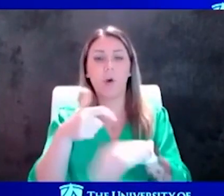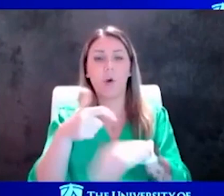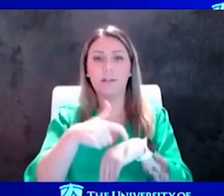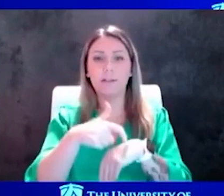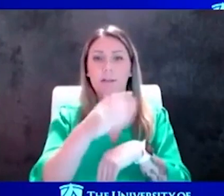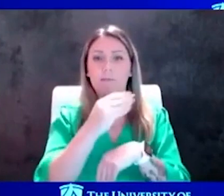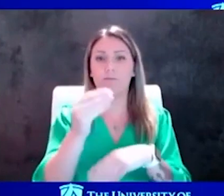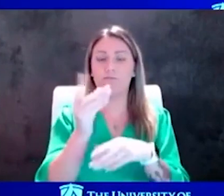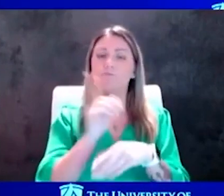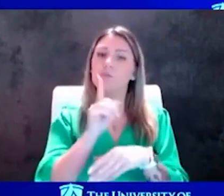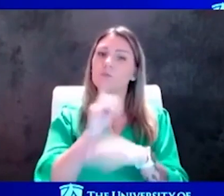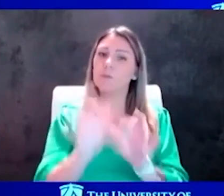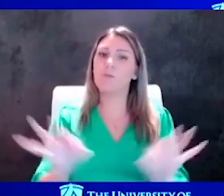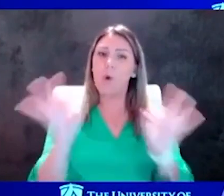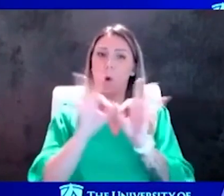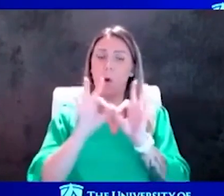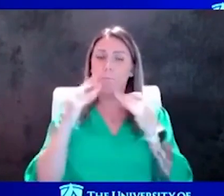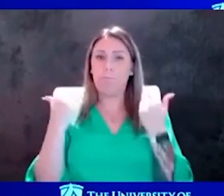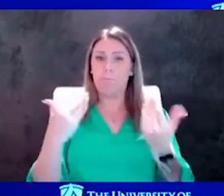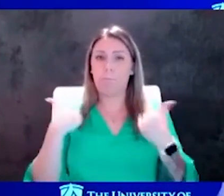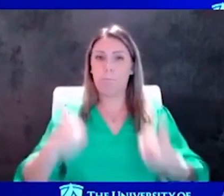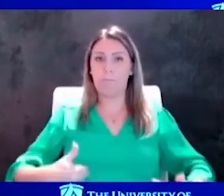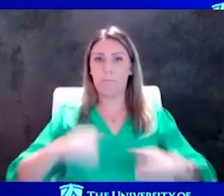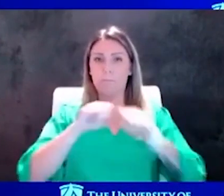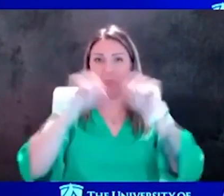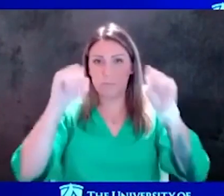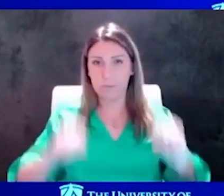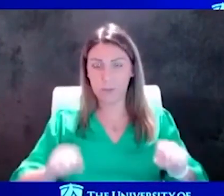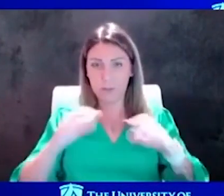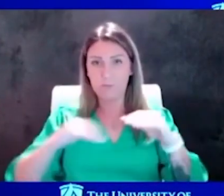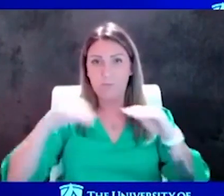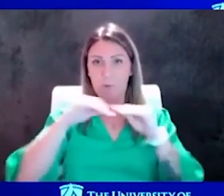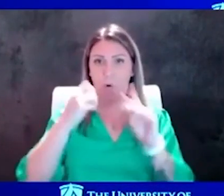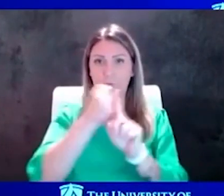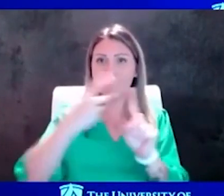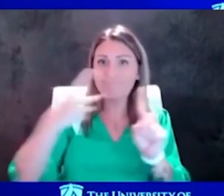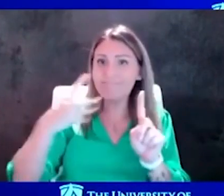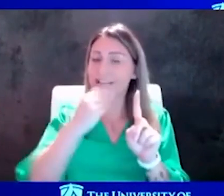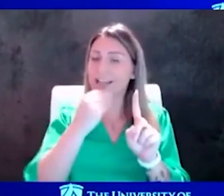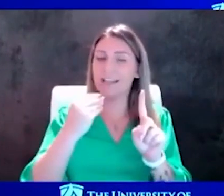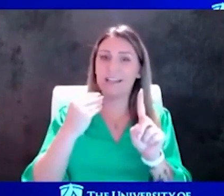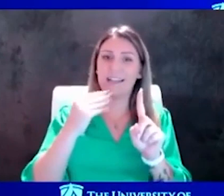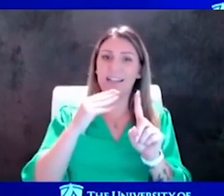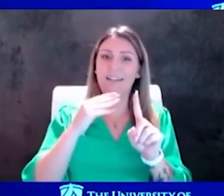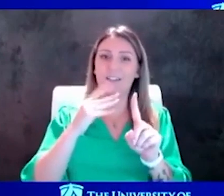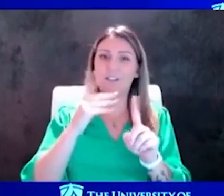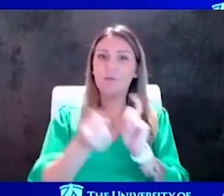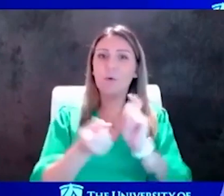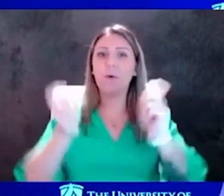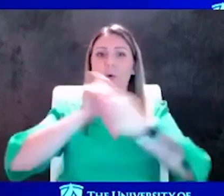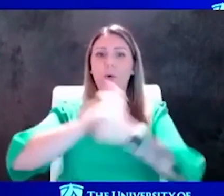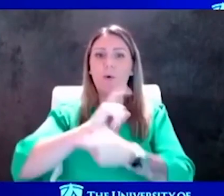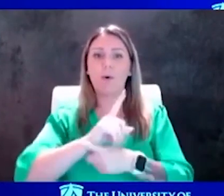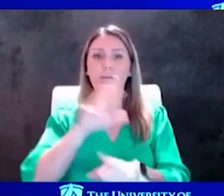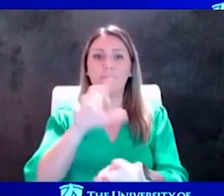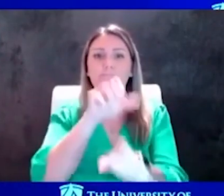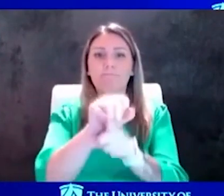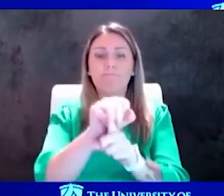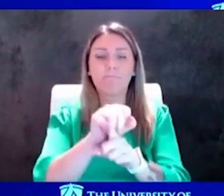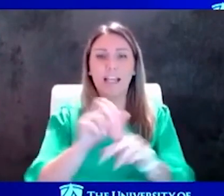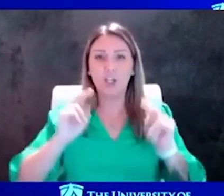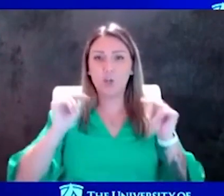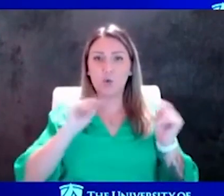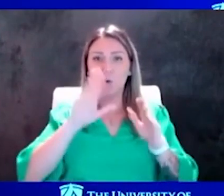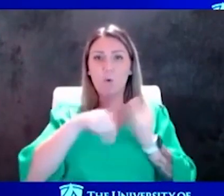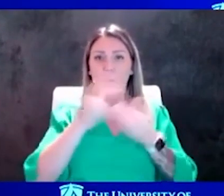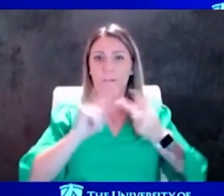it allows your immune system to further expand and evolve to help tackle and be able to neutralize the variants of concern